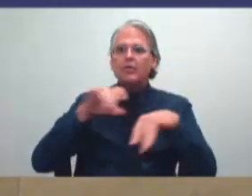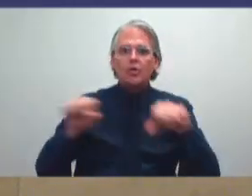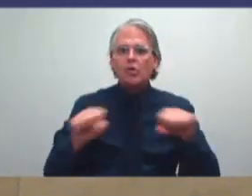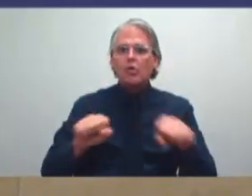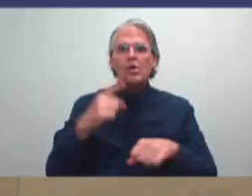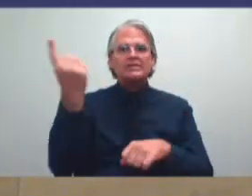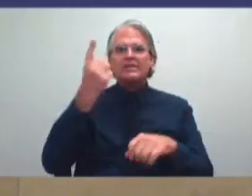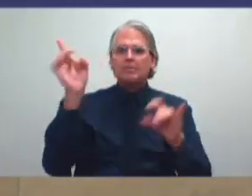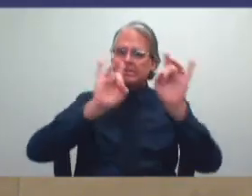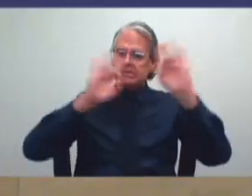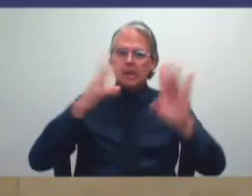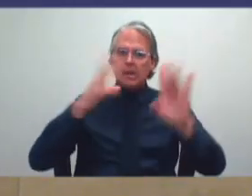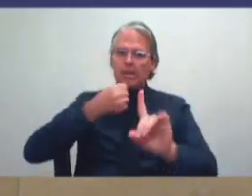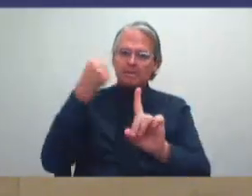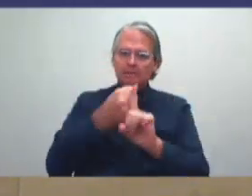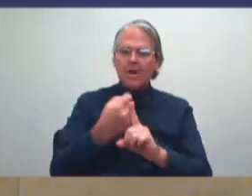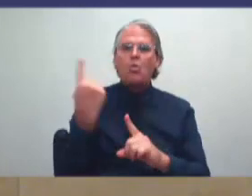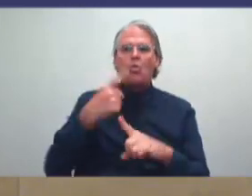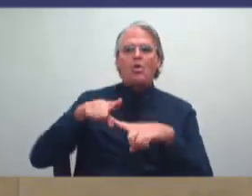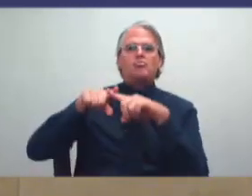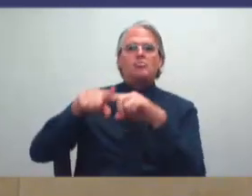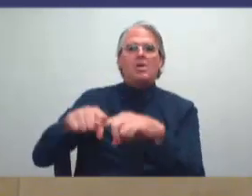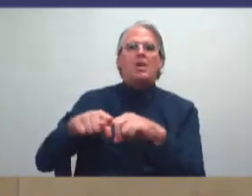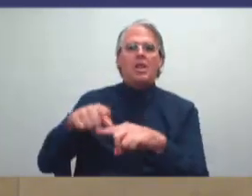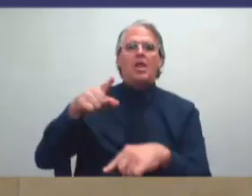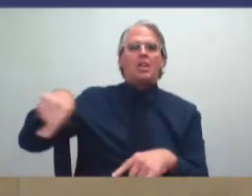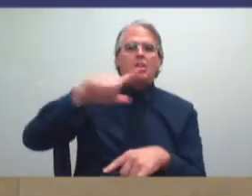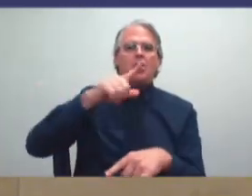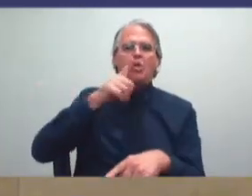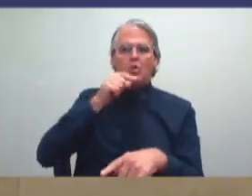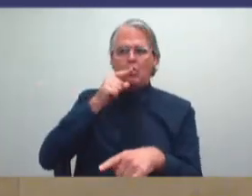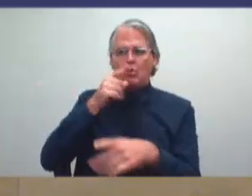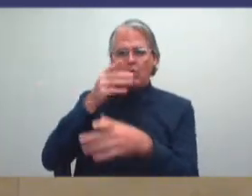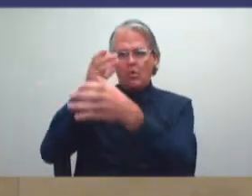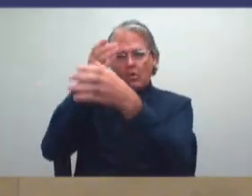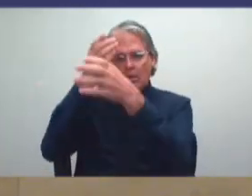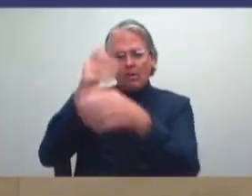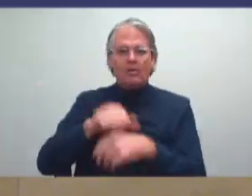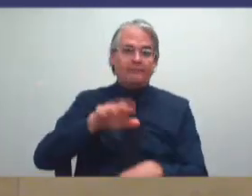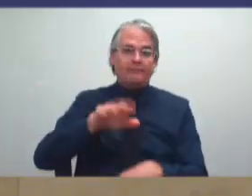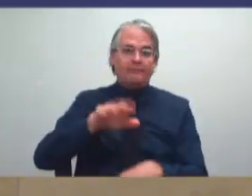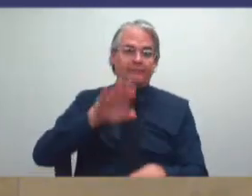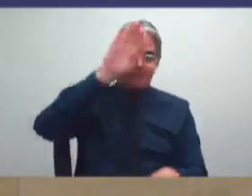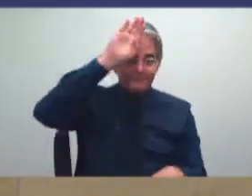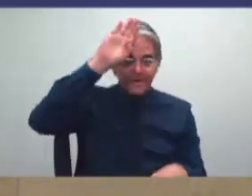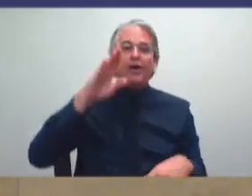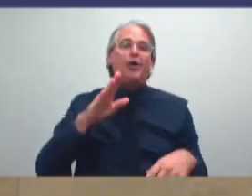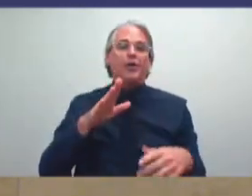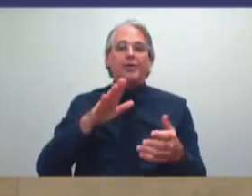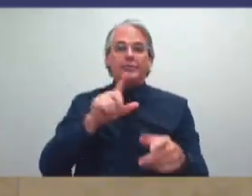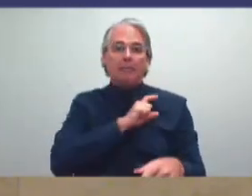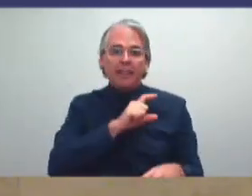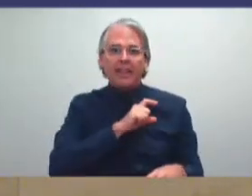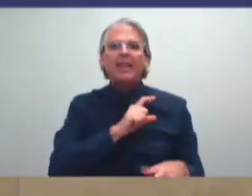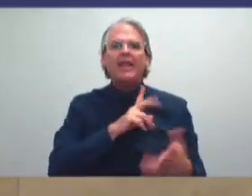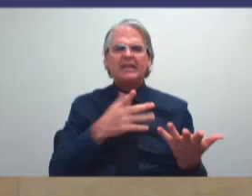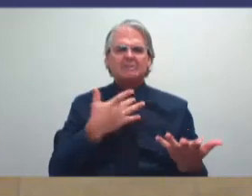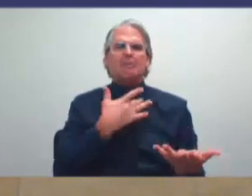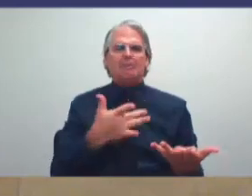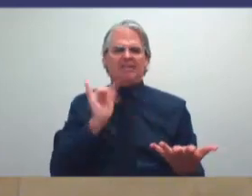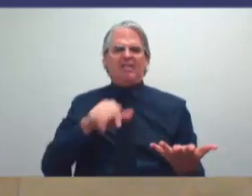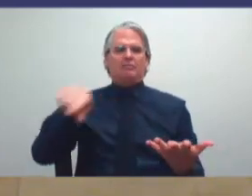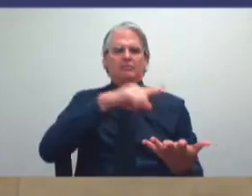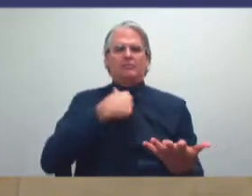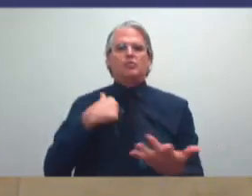like our firemen, our police officers. Those are the people we sort of reach out to. During a pandemic, it's very,